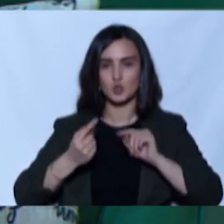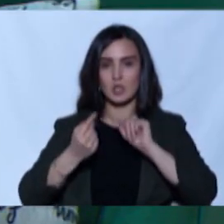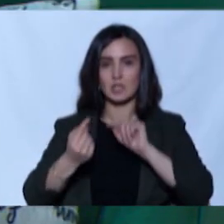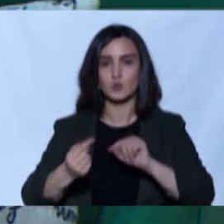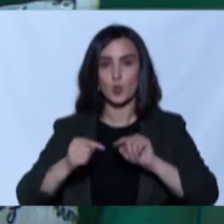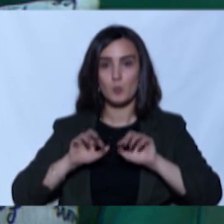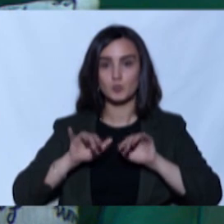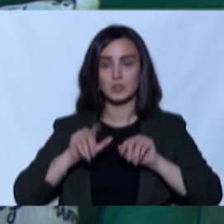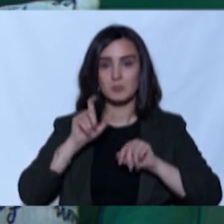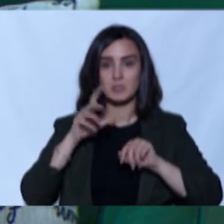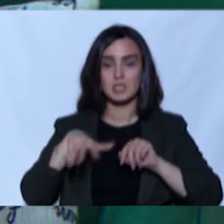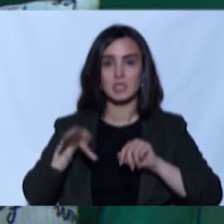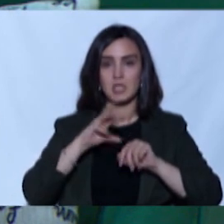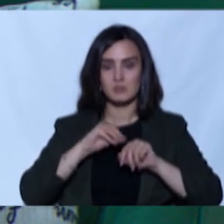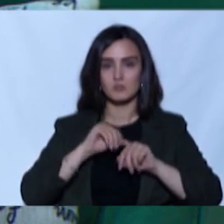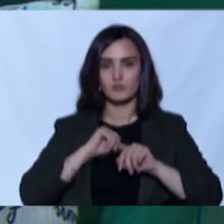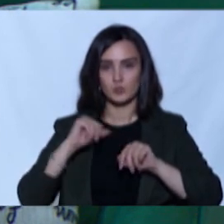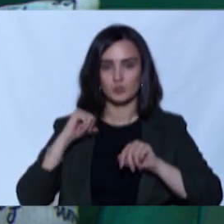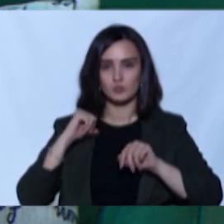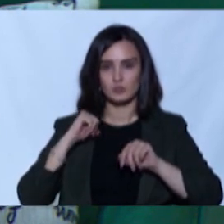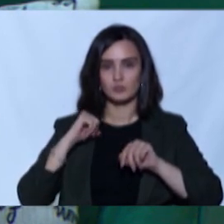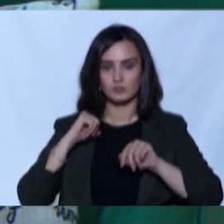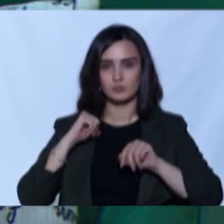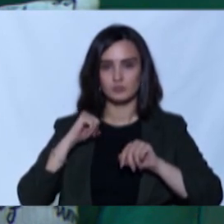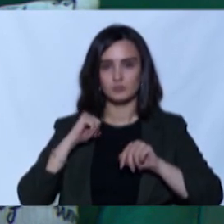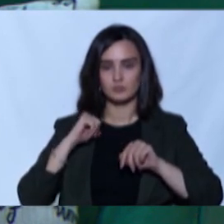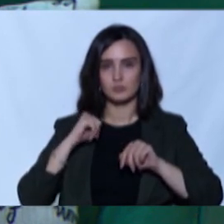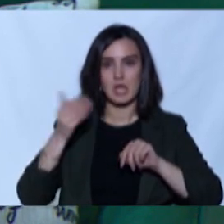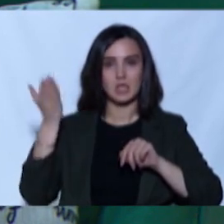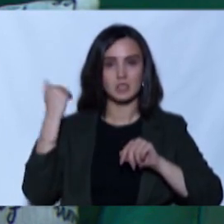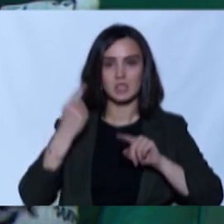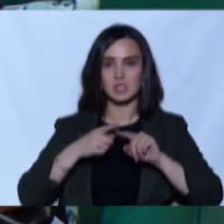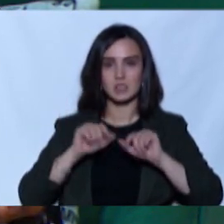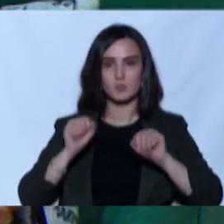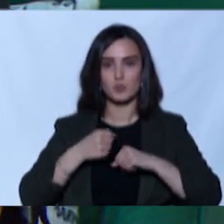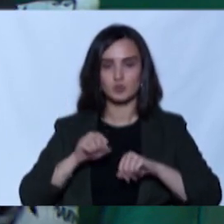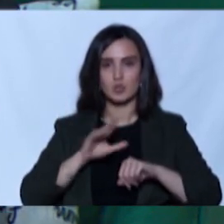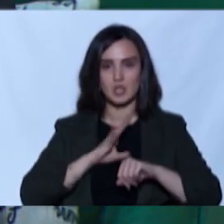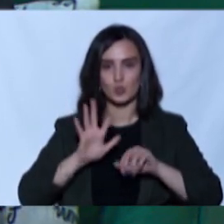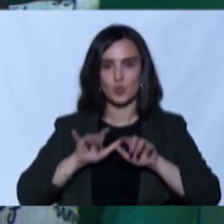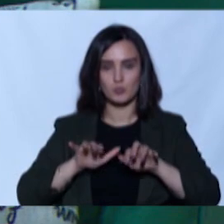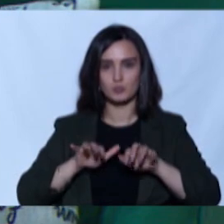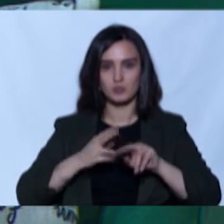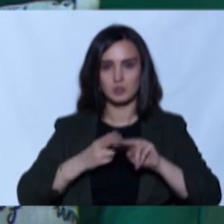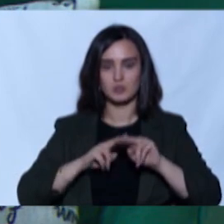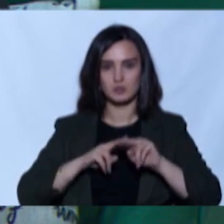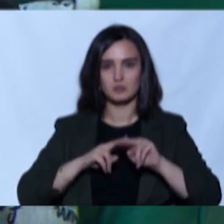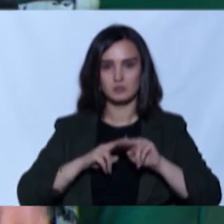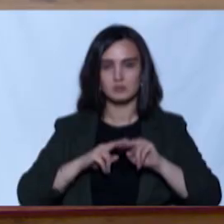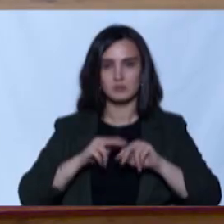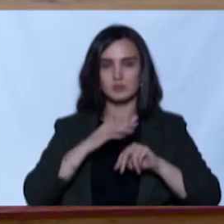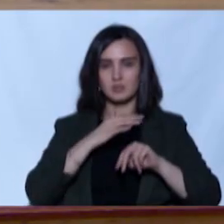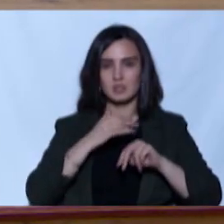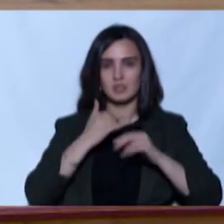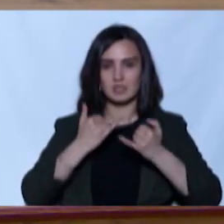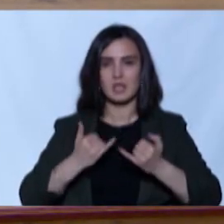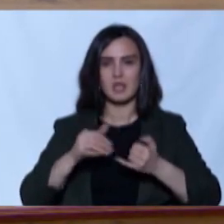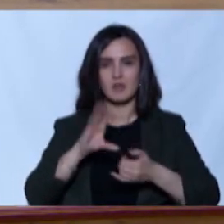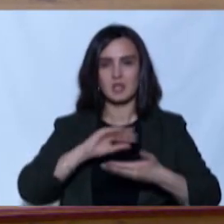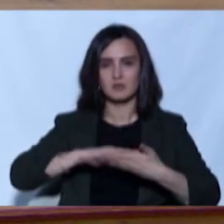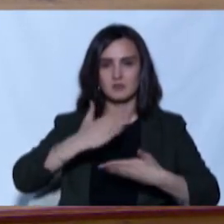time, people were amazed by this idea and thought it was completely impossible. But for us today, it's installed in almost every single